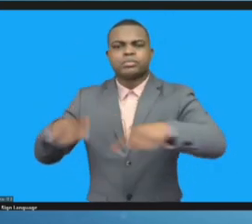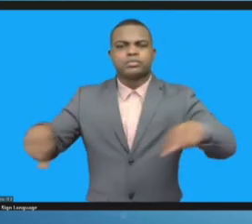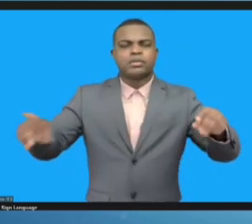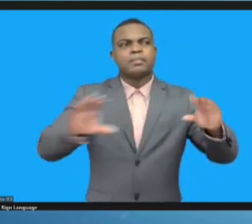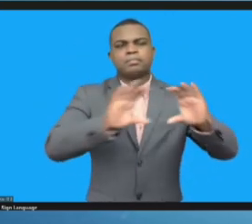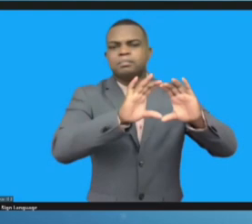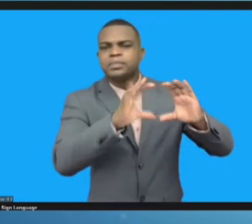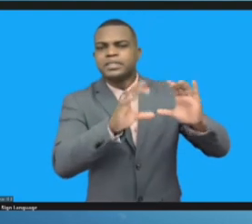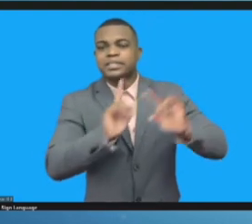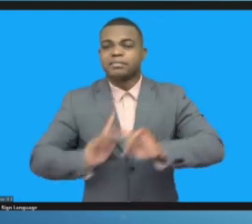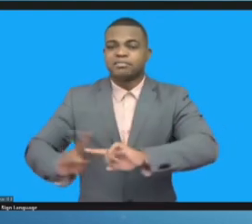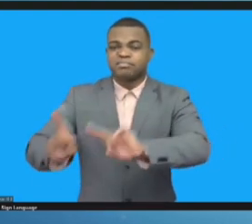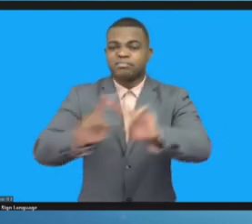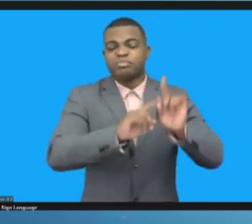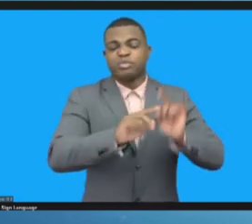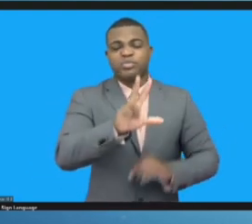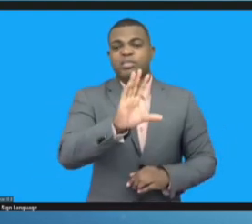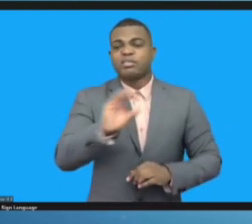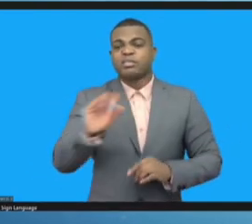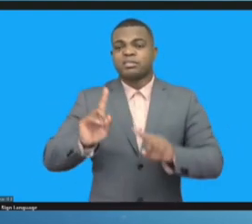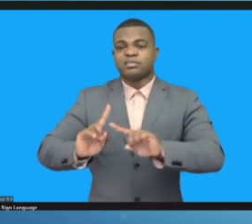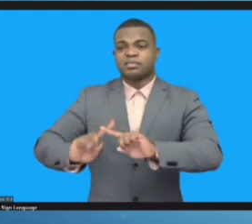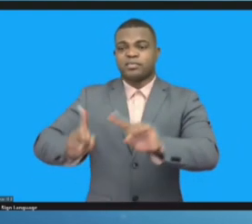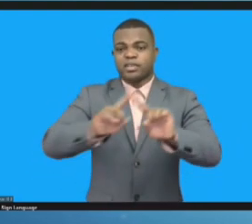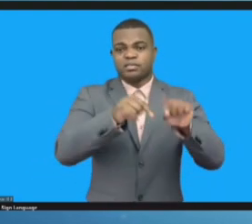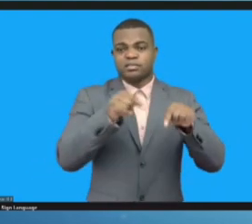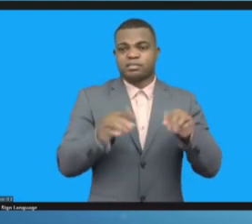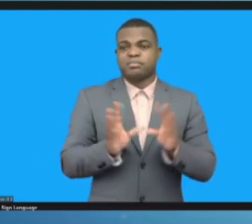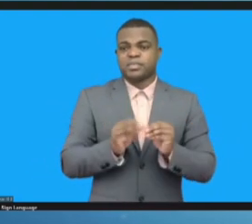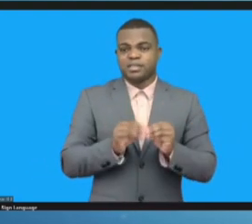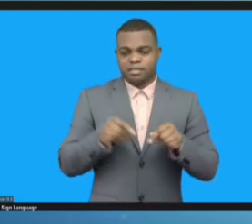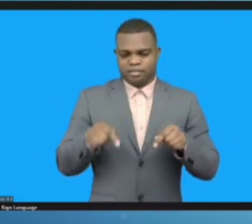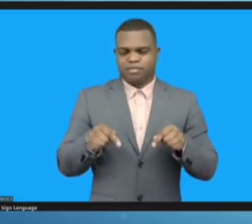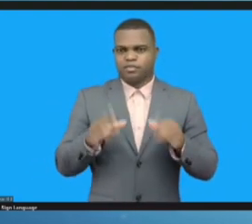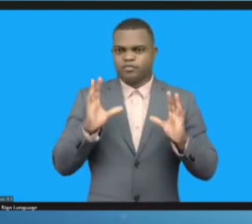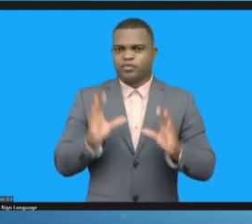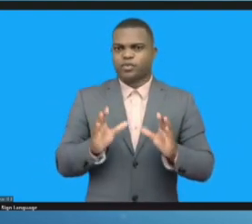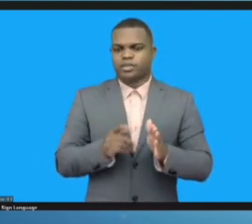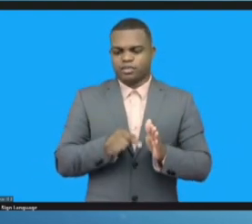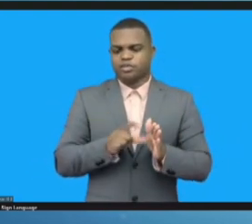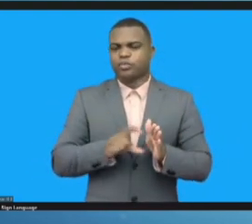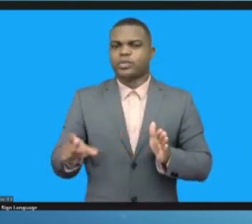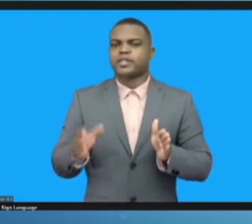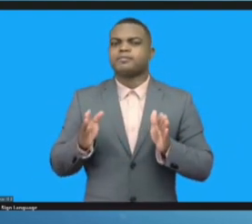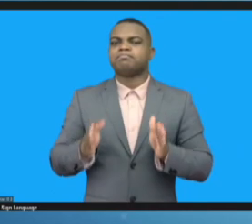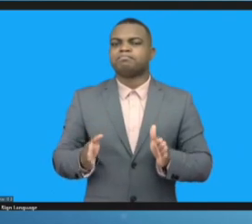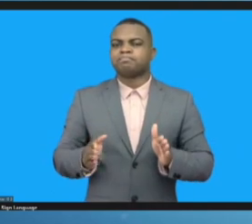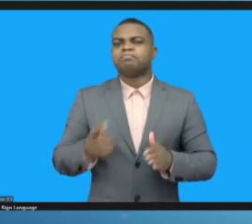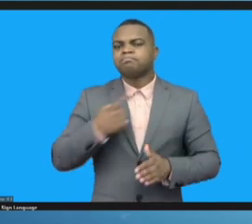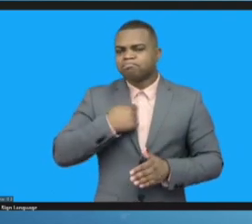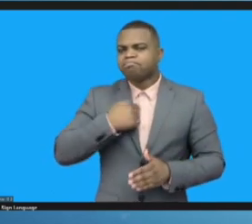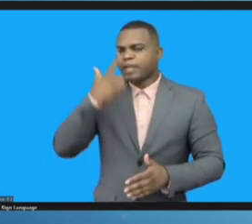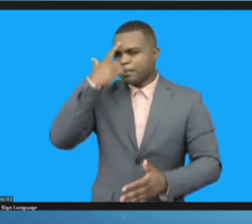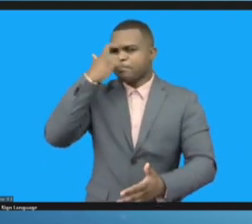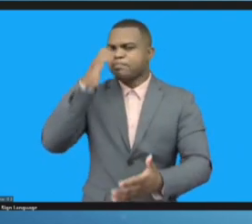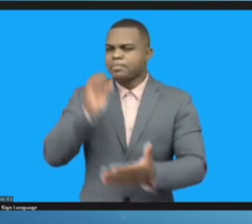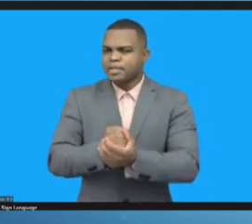exchanges. From connecting all people to safeguarding human rights, from avoiding